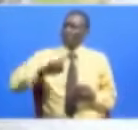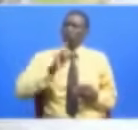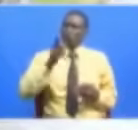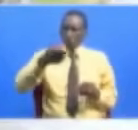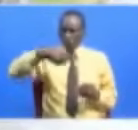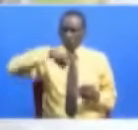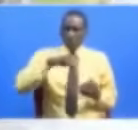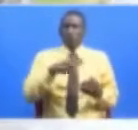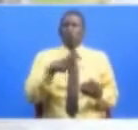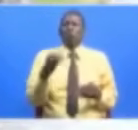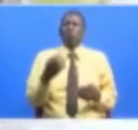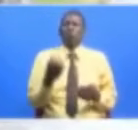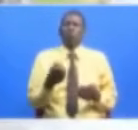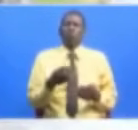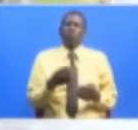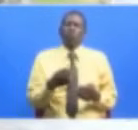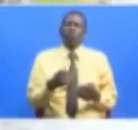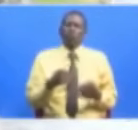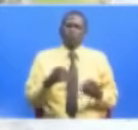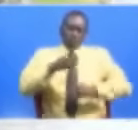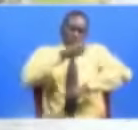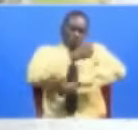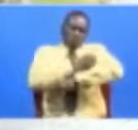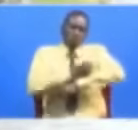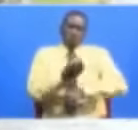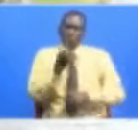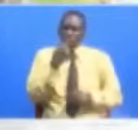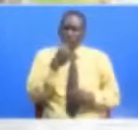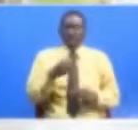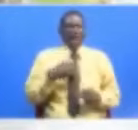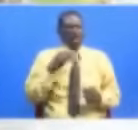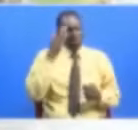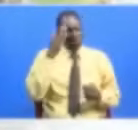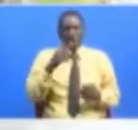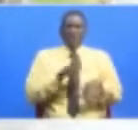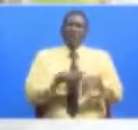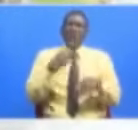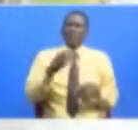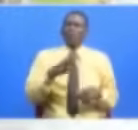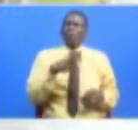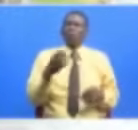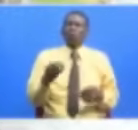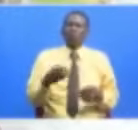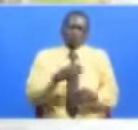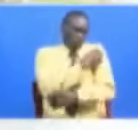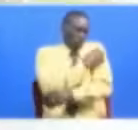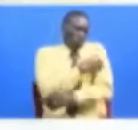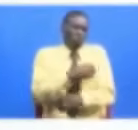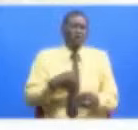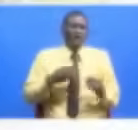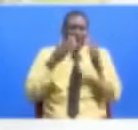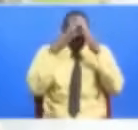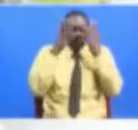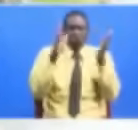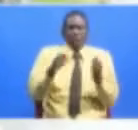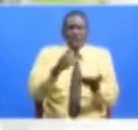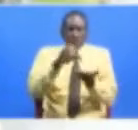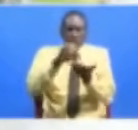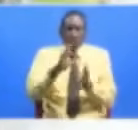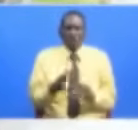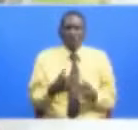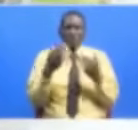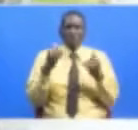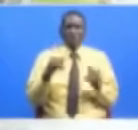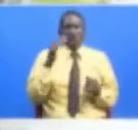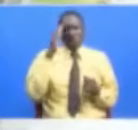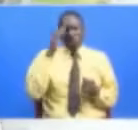naenda medical. Sasa ile harakati ya kusema medical, mimi nikadhani huyu anaenda kuona mgonjwa, sikuwa nimejua kama yeye ni daktari ama nini. Sasa